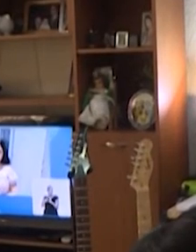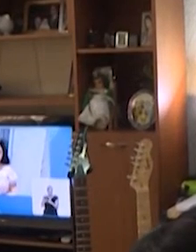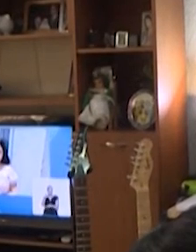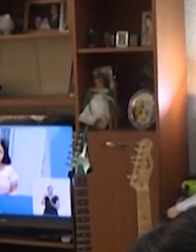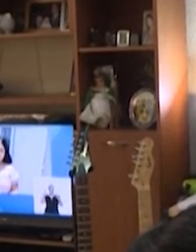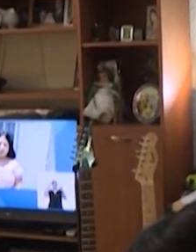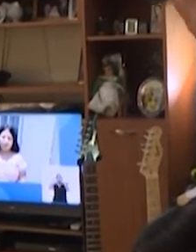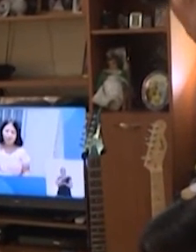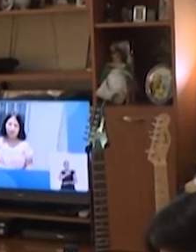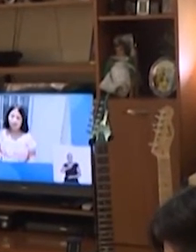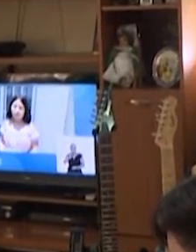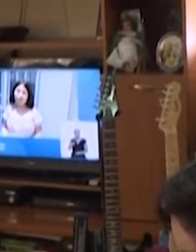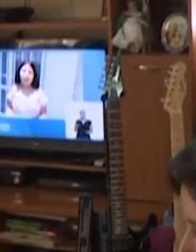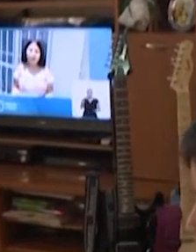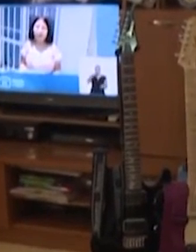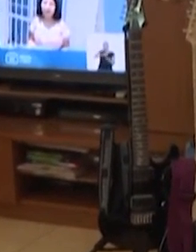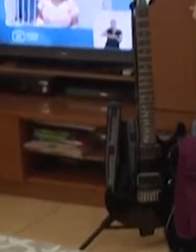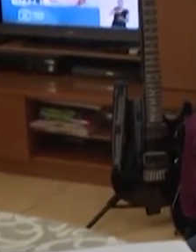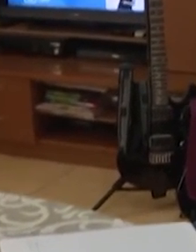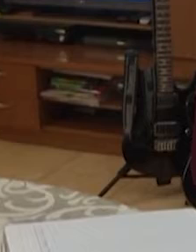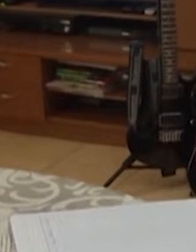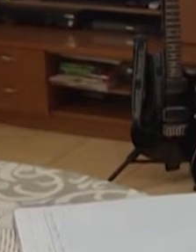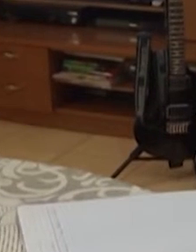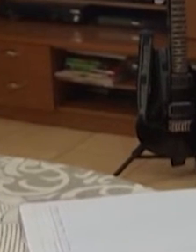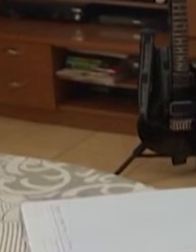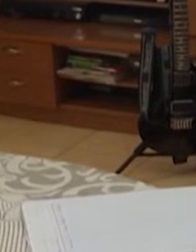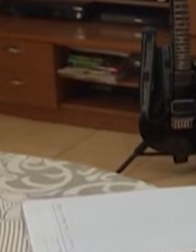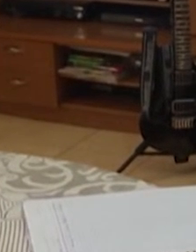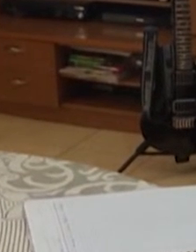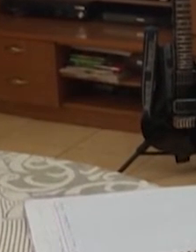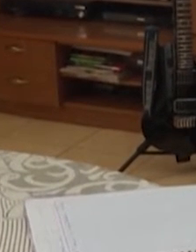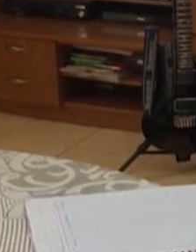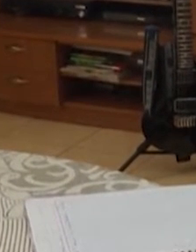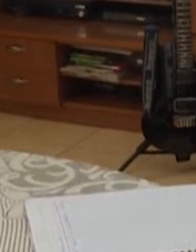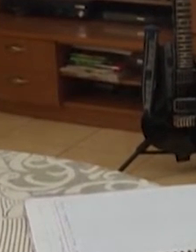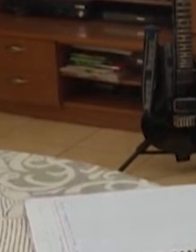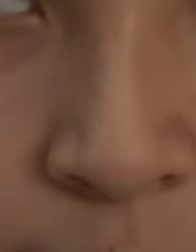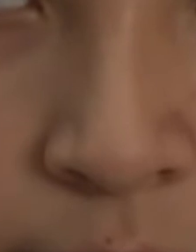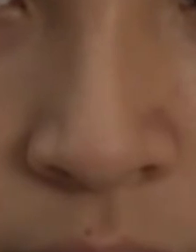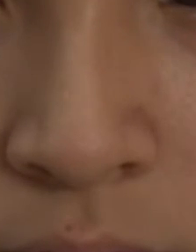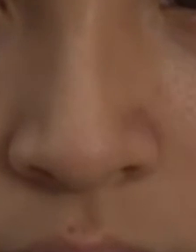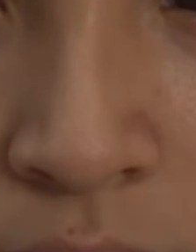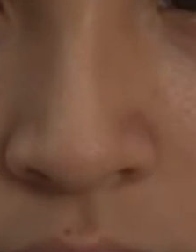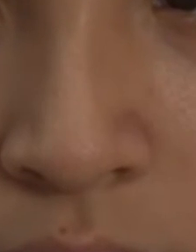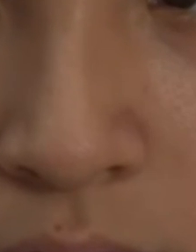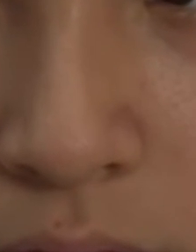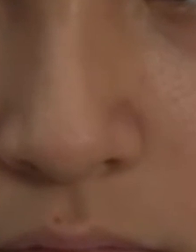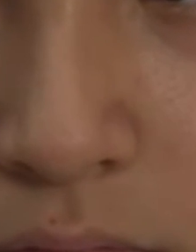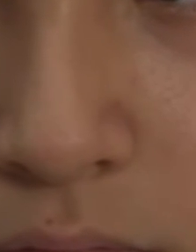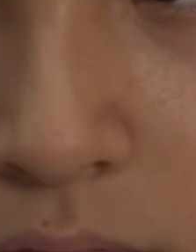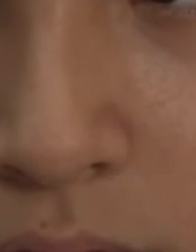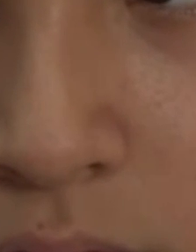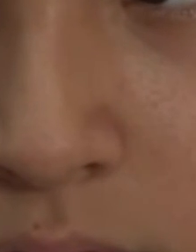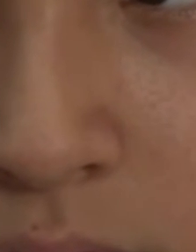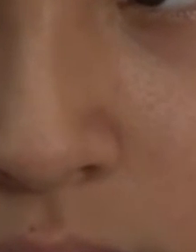up with four private television stations to broadcast classes across the Latin American country,